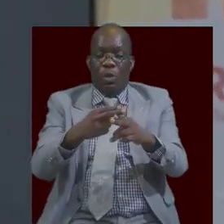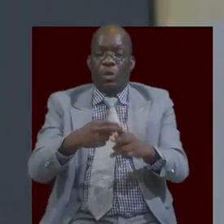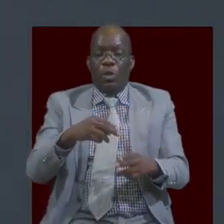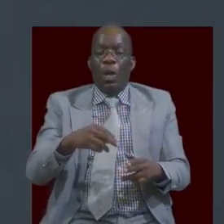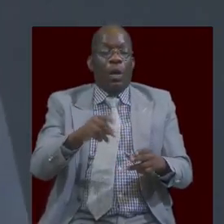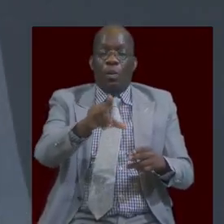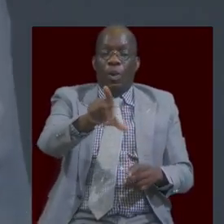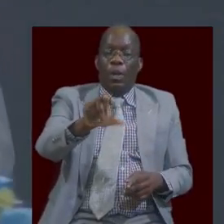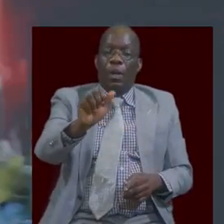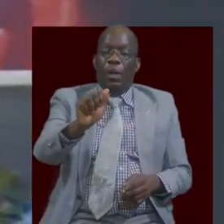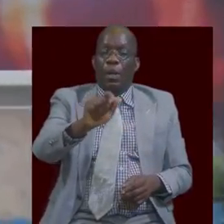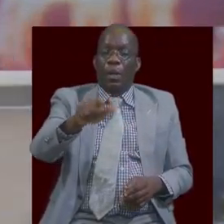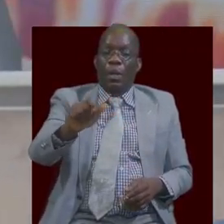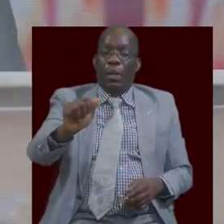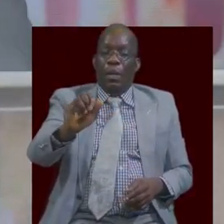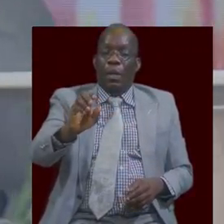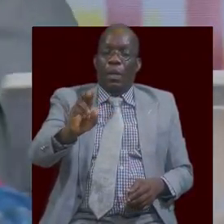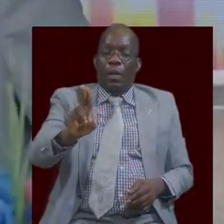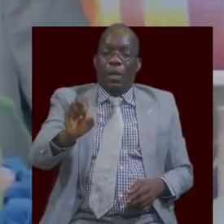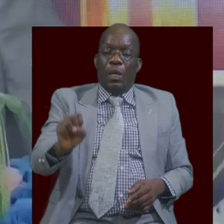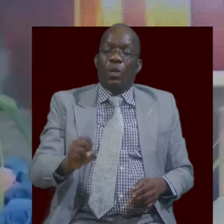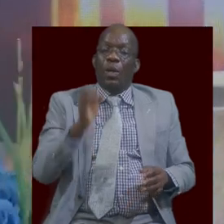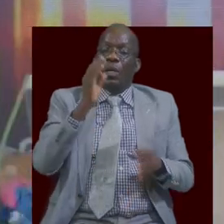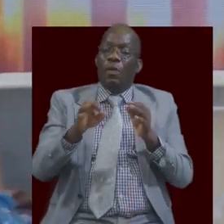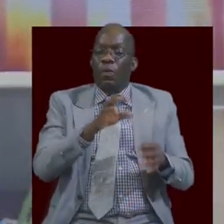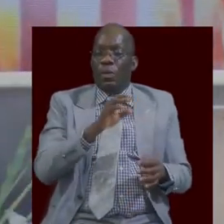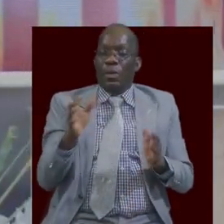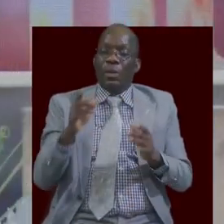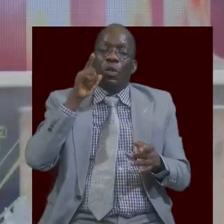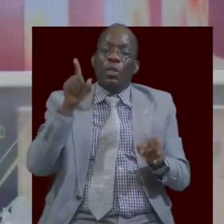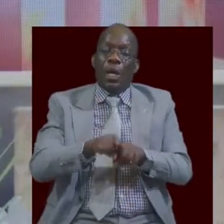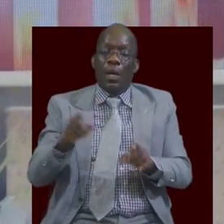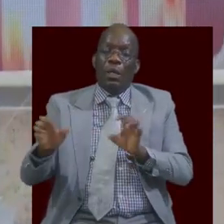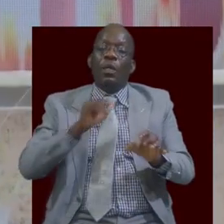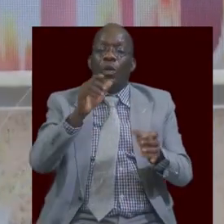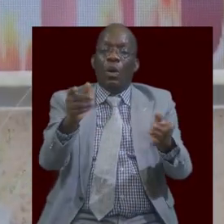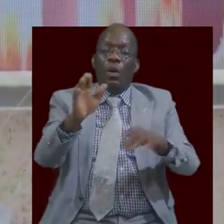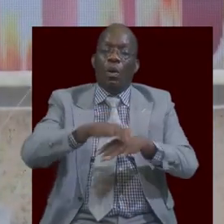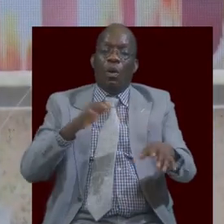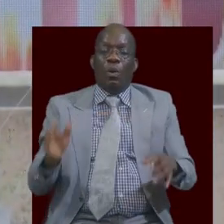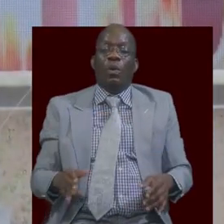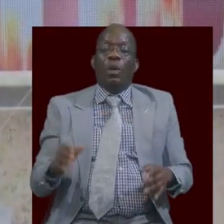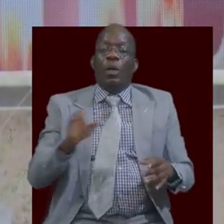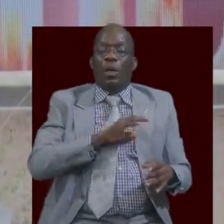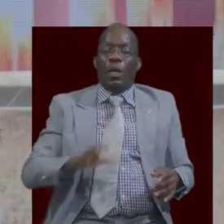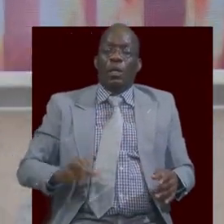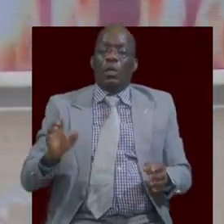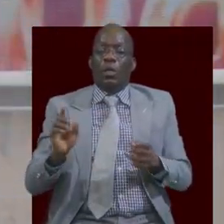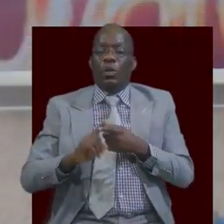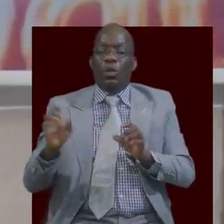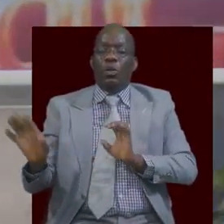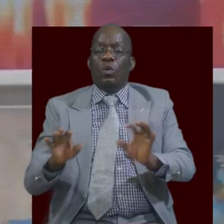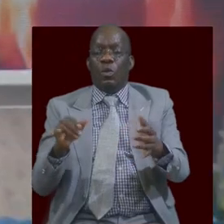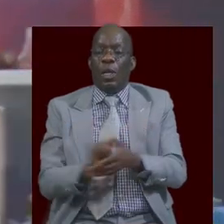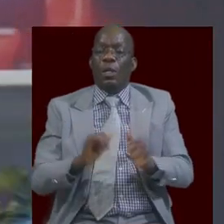If the sisters did not call Christ to come and do that, how would we know that he could raise the dead?